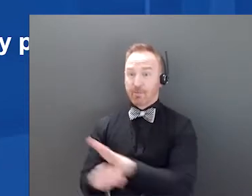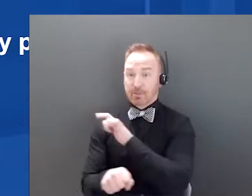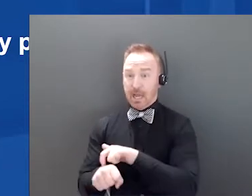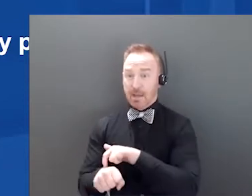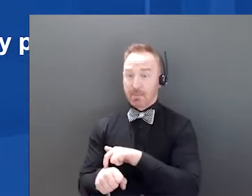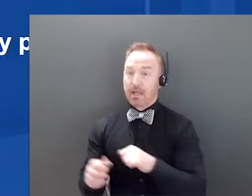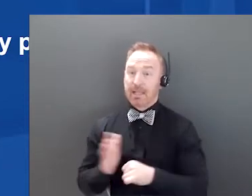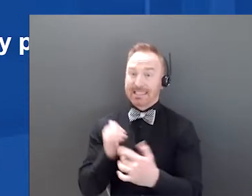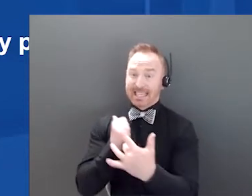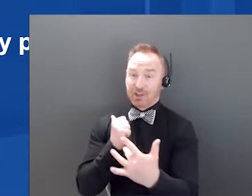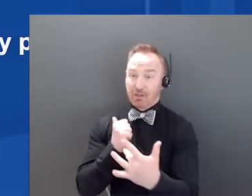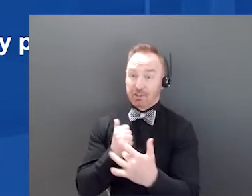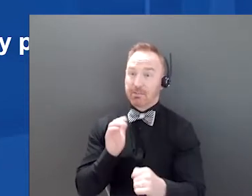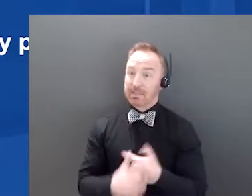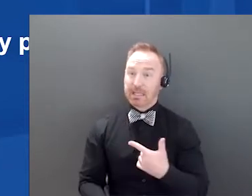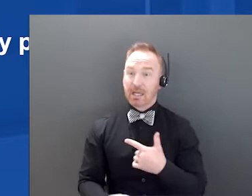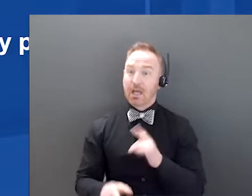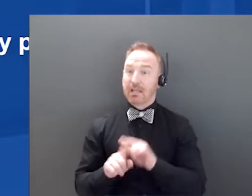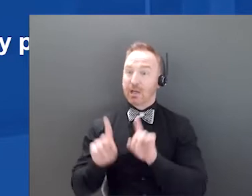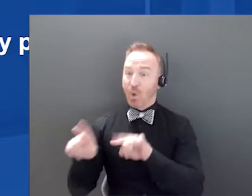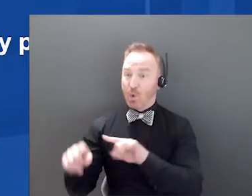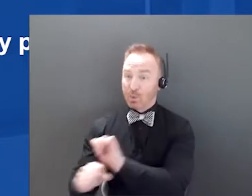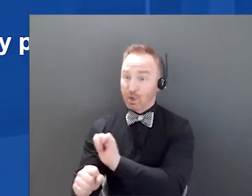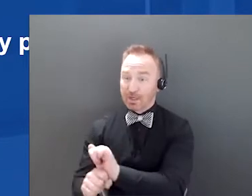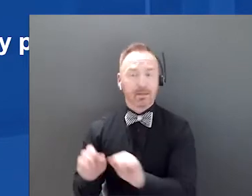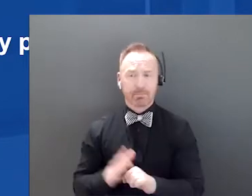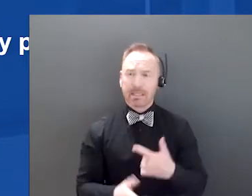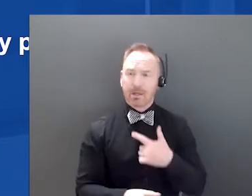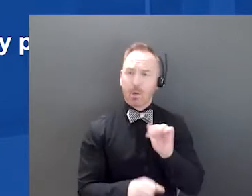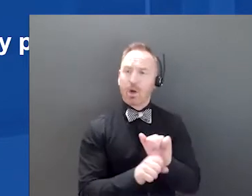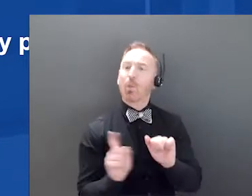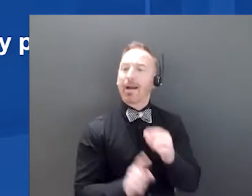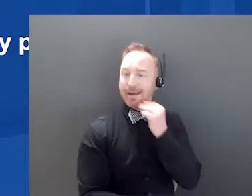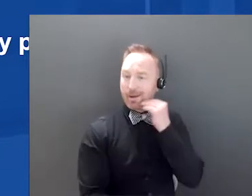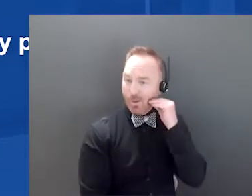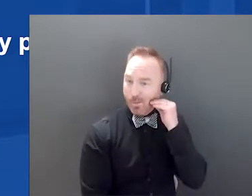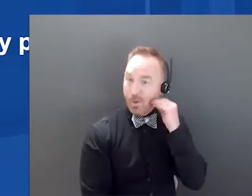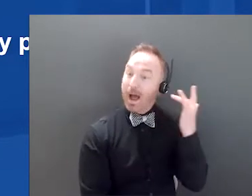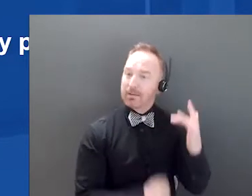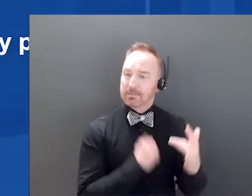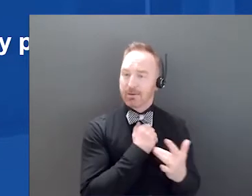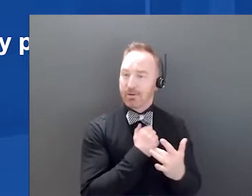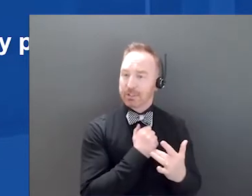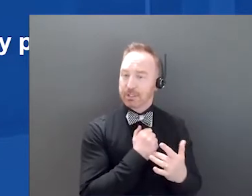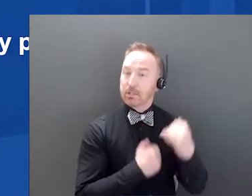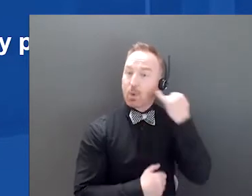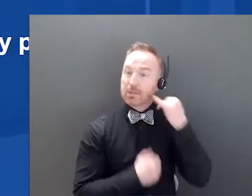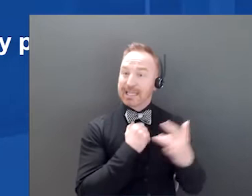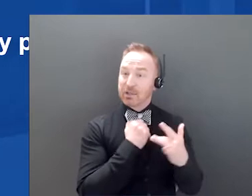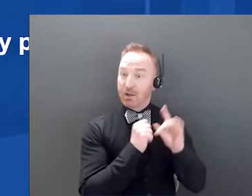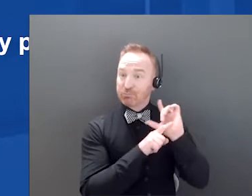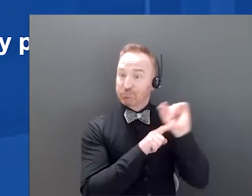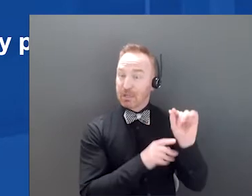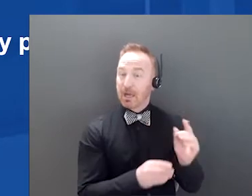in enabling them to work from home and to improve accessibility. They noted, if there's more advances in technology where people can